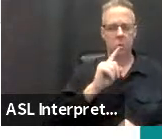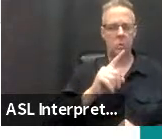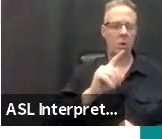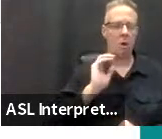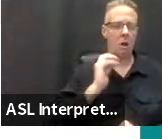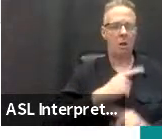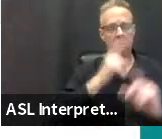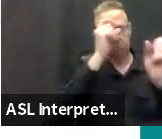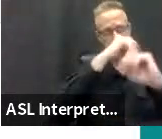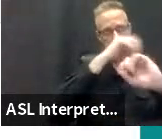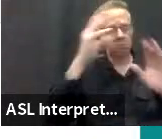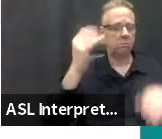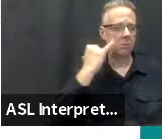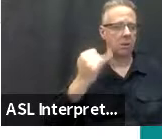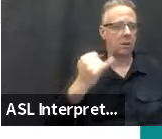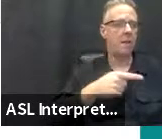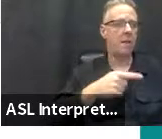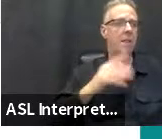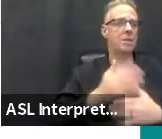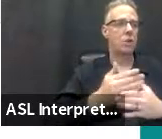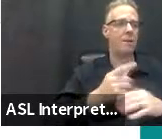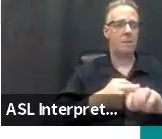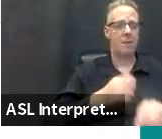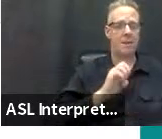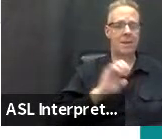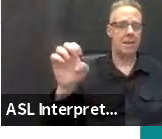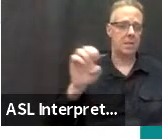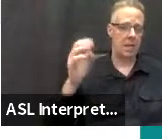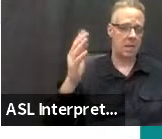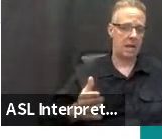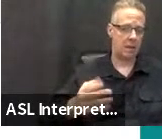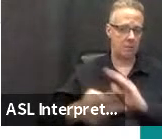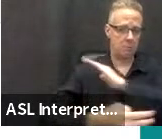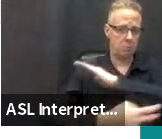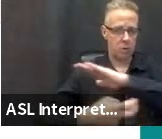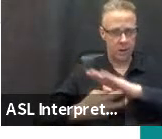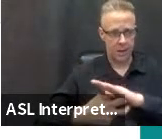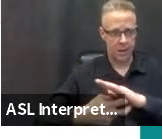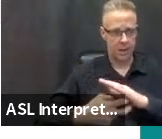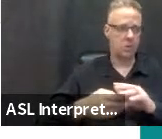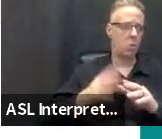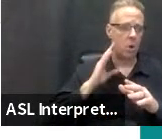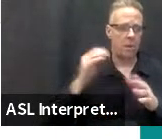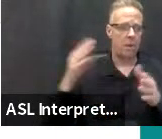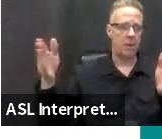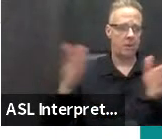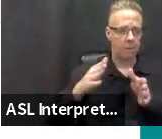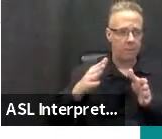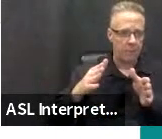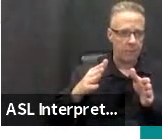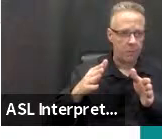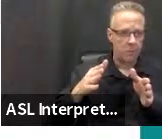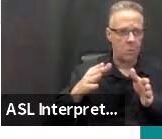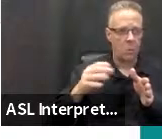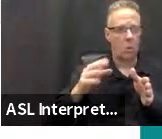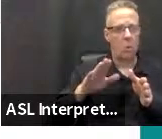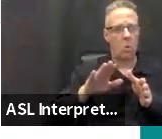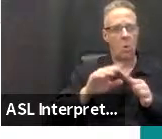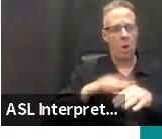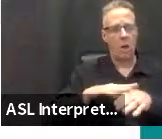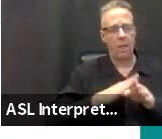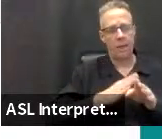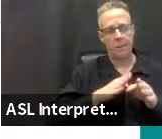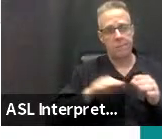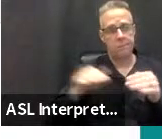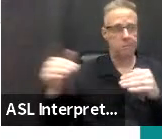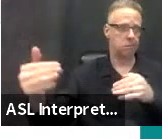We're coming off the shared use path on the east side of the bridge, whether it's tucked in or cantilevered off the side.